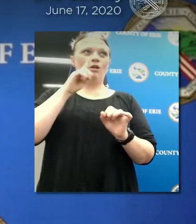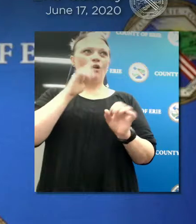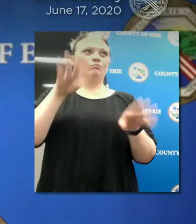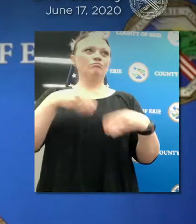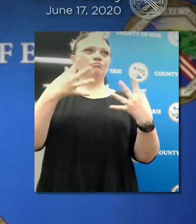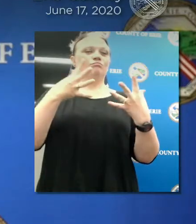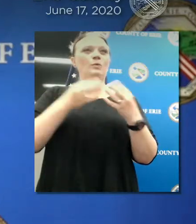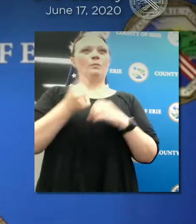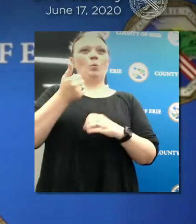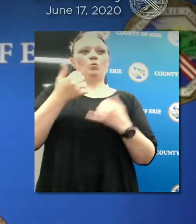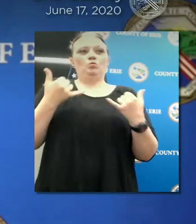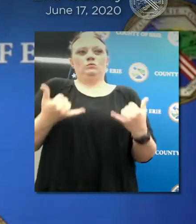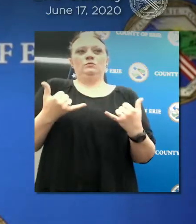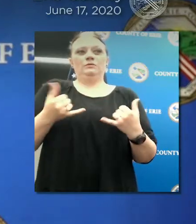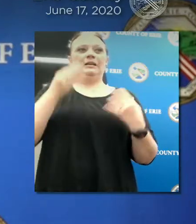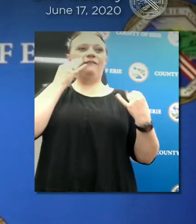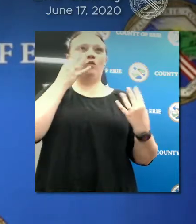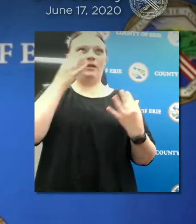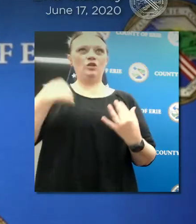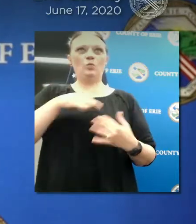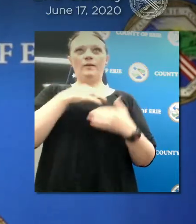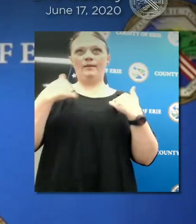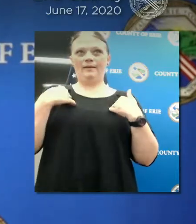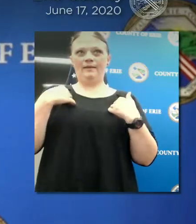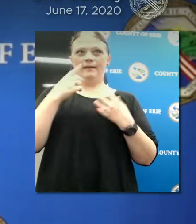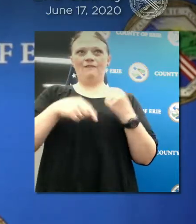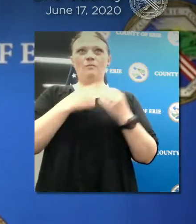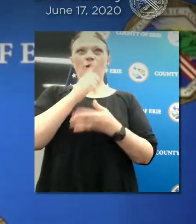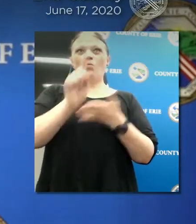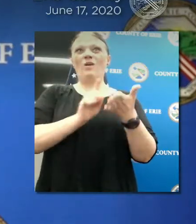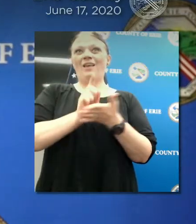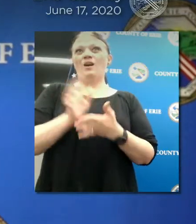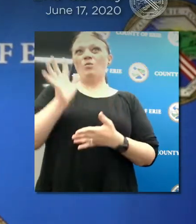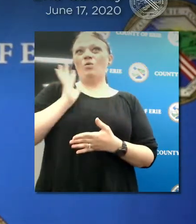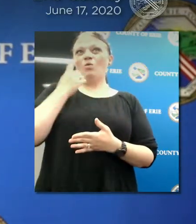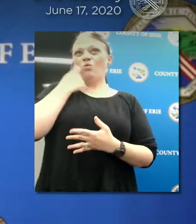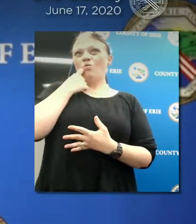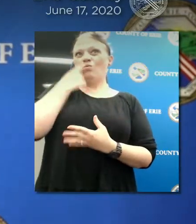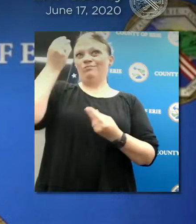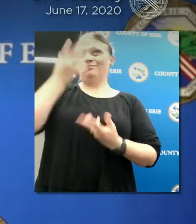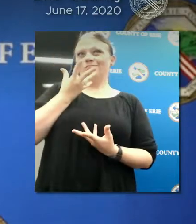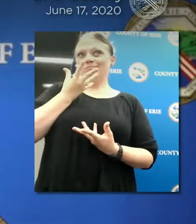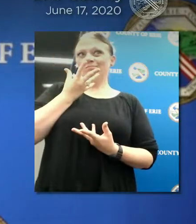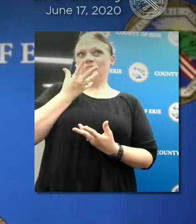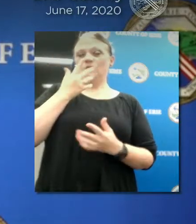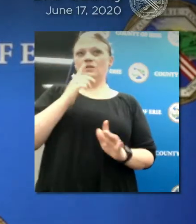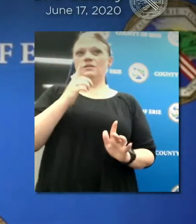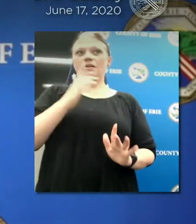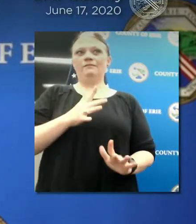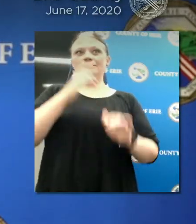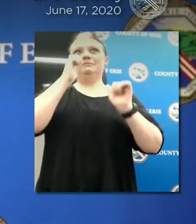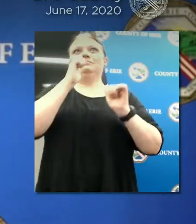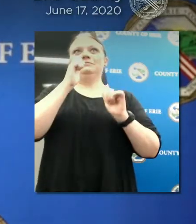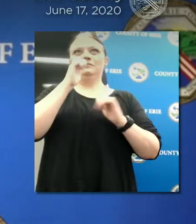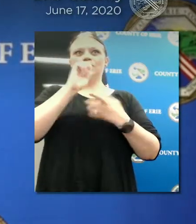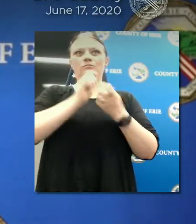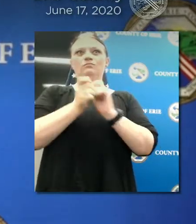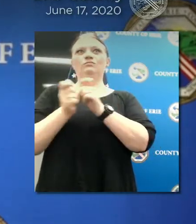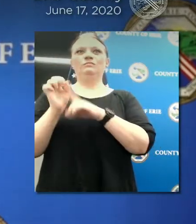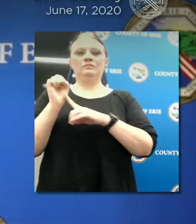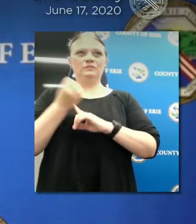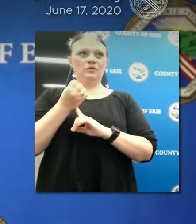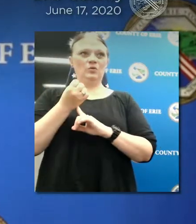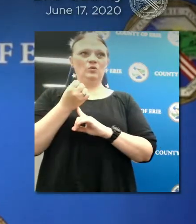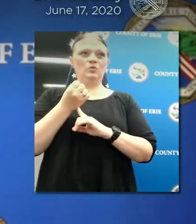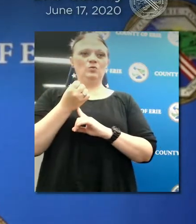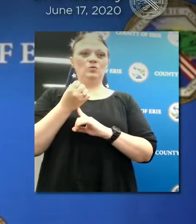providing the most updated information that we obtained about an hour ago. So this is a rapidly moving situation, and so what we